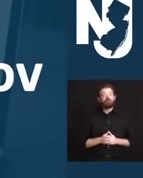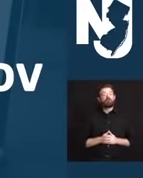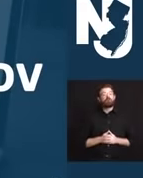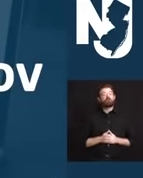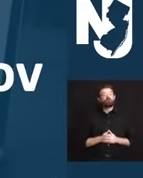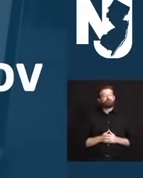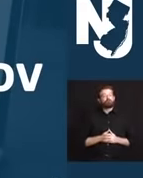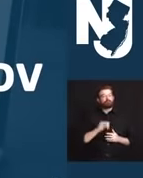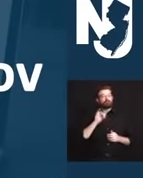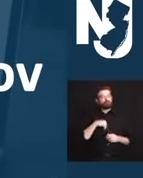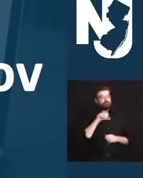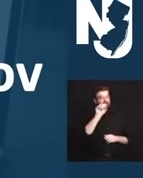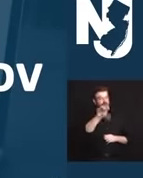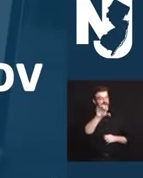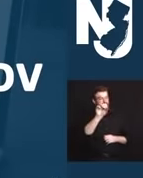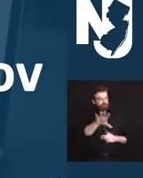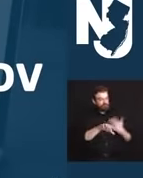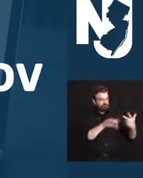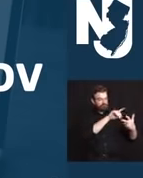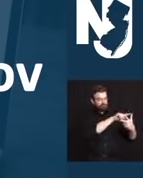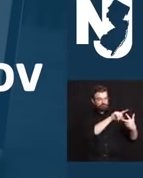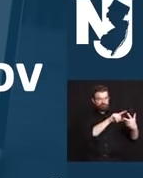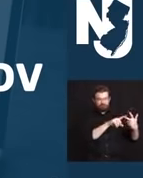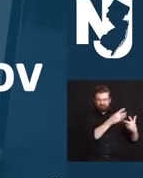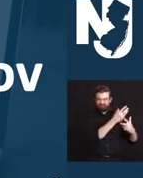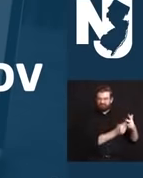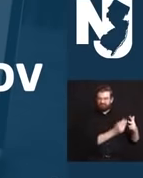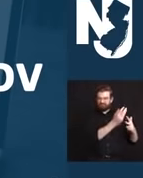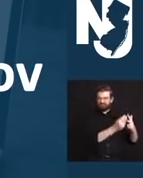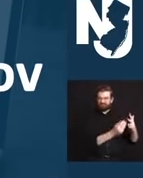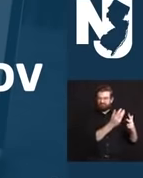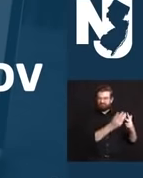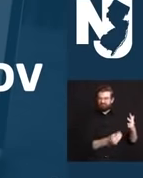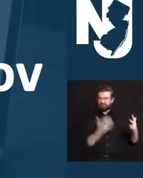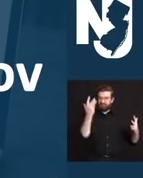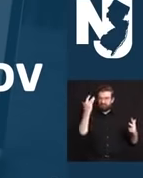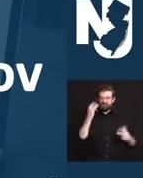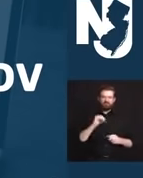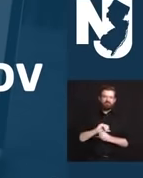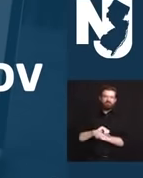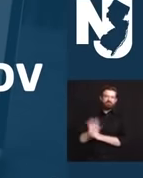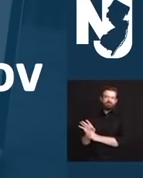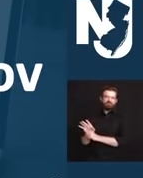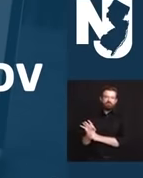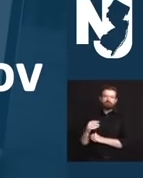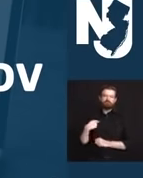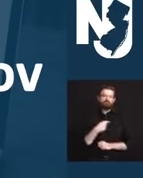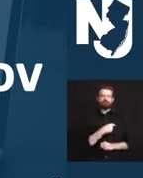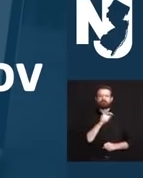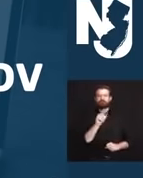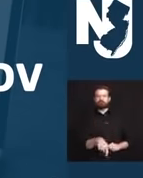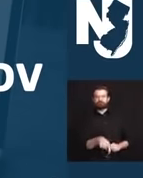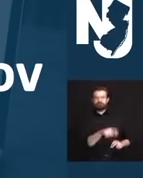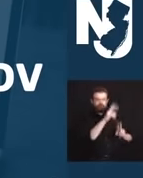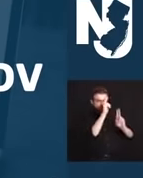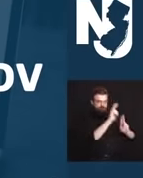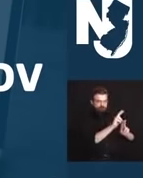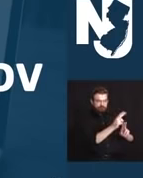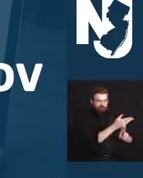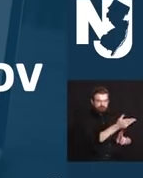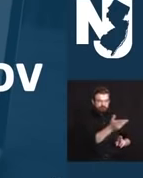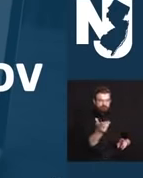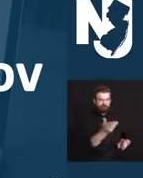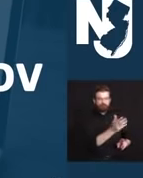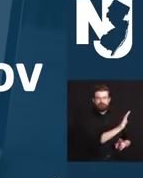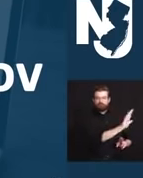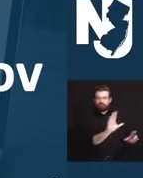Jerseyans that COVID-19 has now taken away from us. We remember them, their stories, and their families. And we honor